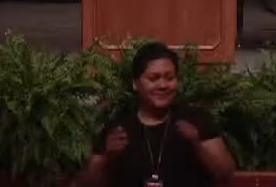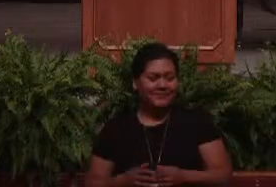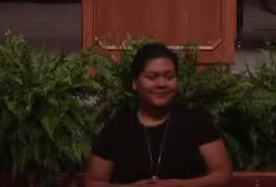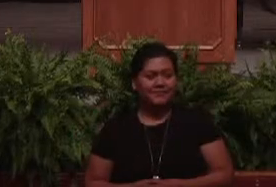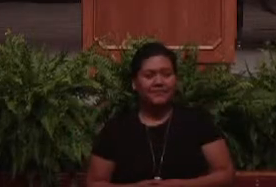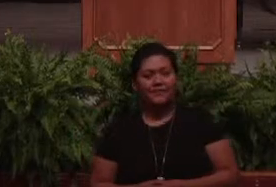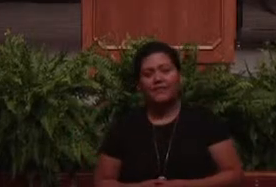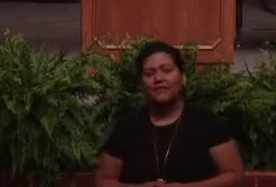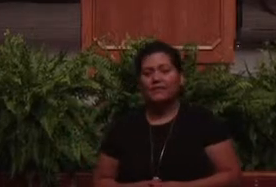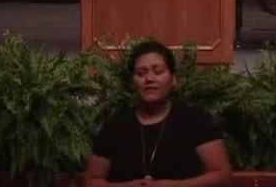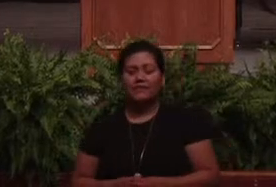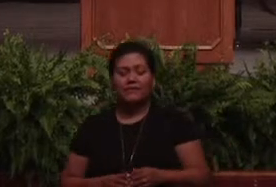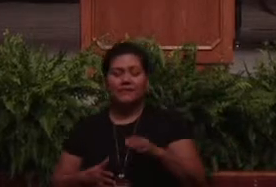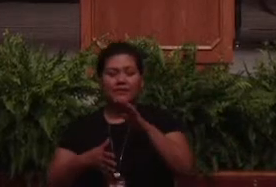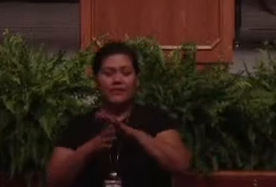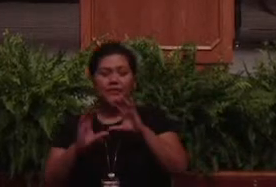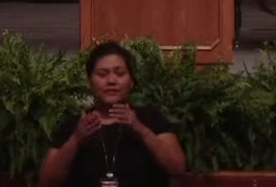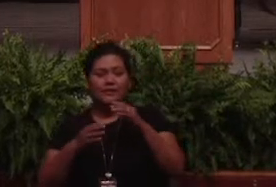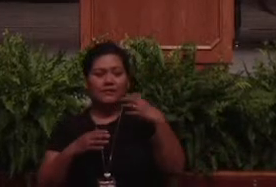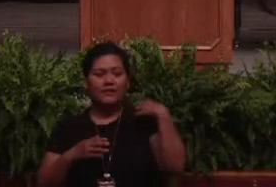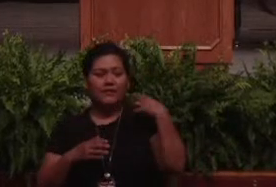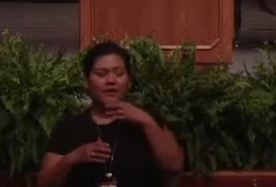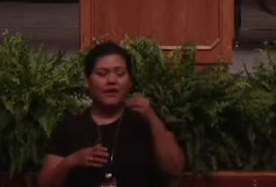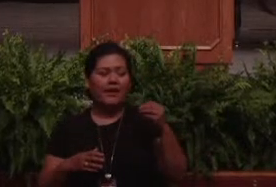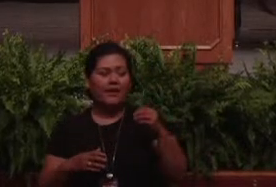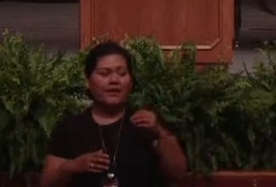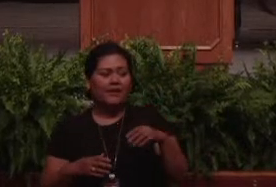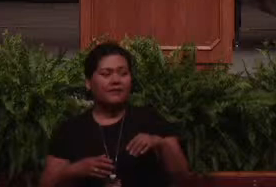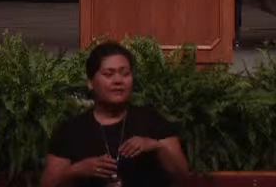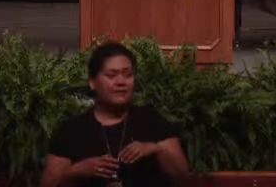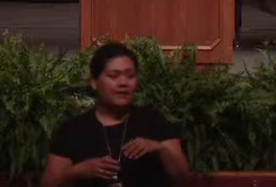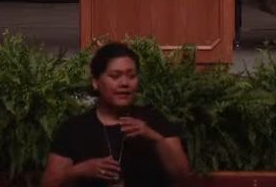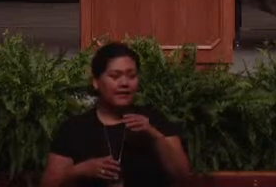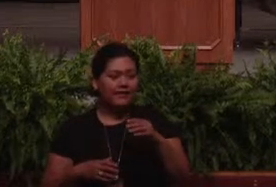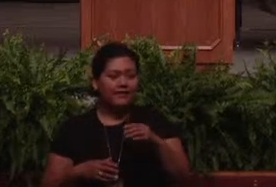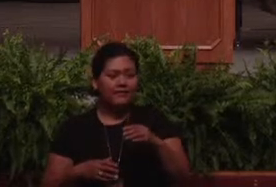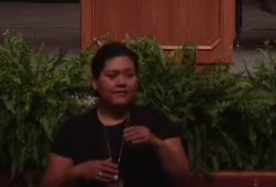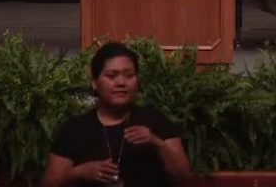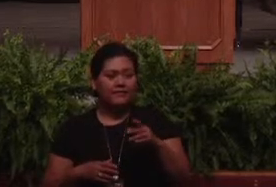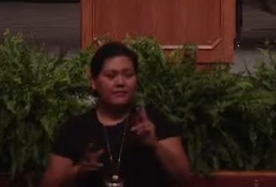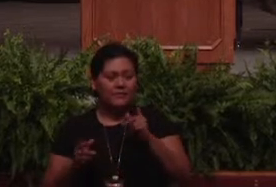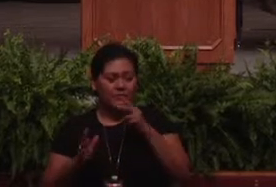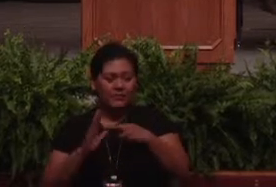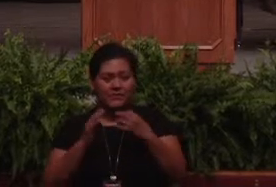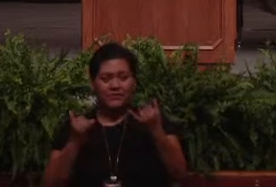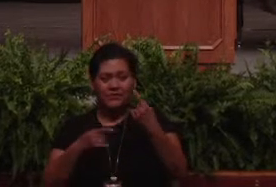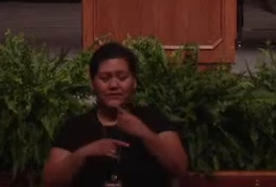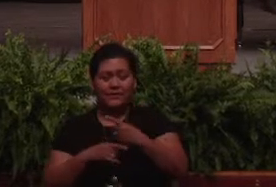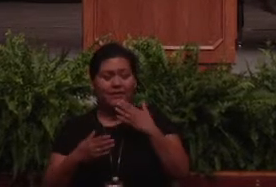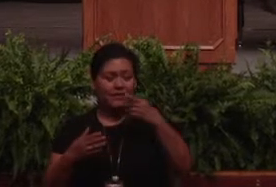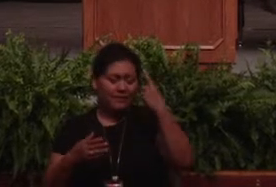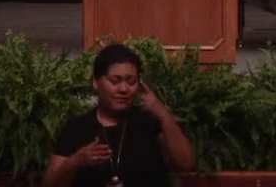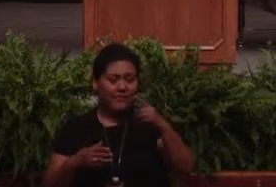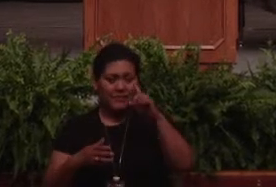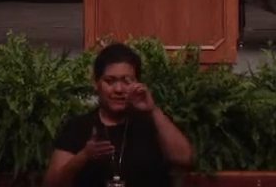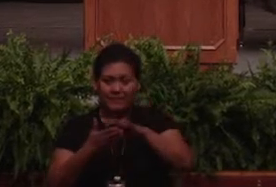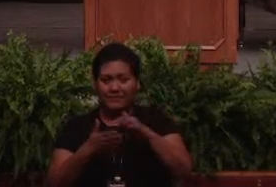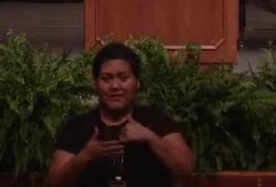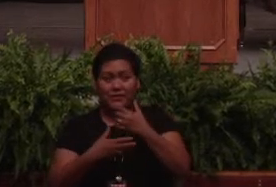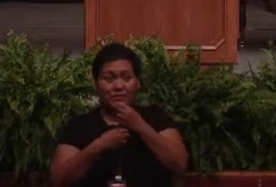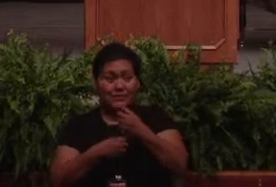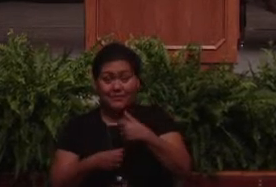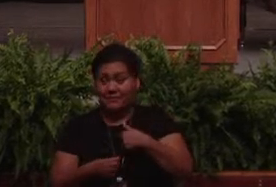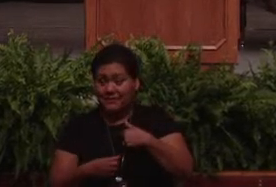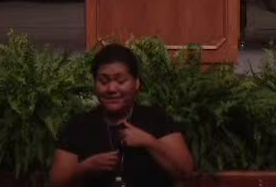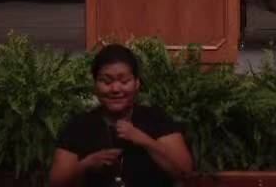The senior class officers, and lastly, the students I stand in front of and represent today. Thank you for believing in me and trusting me